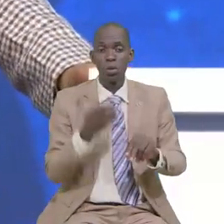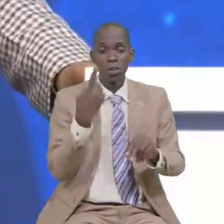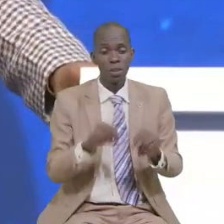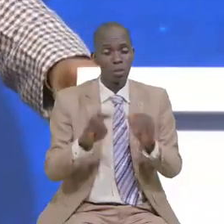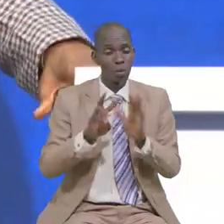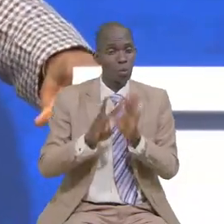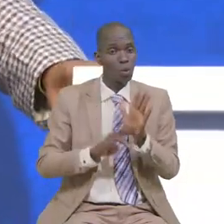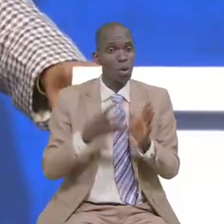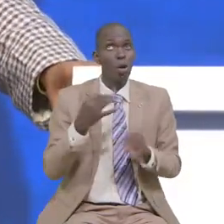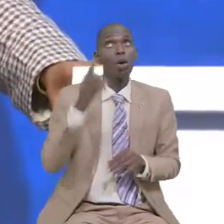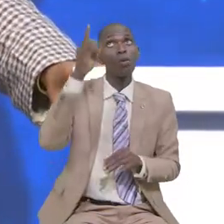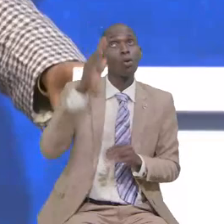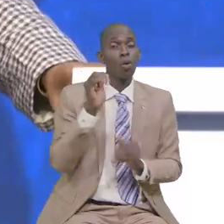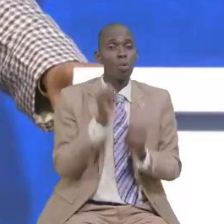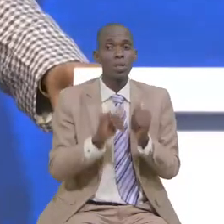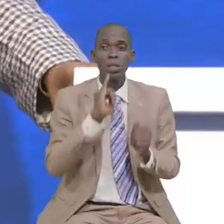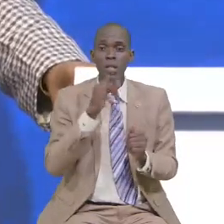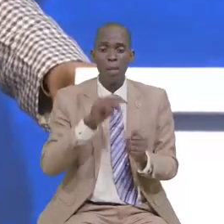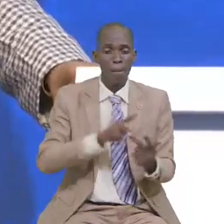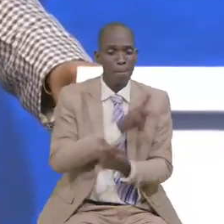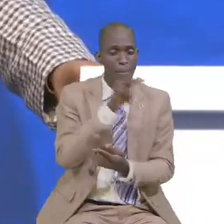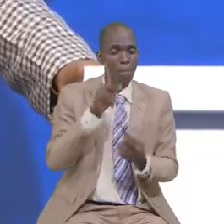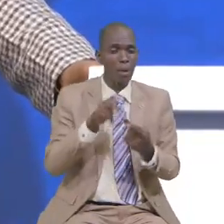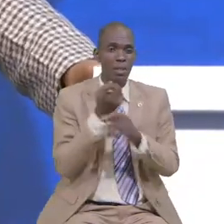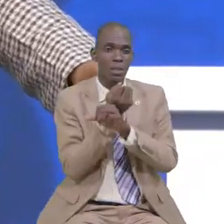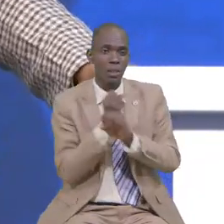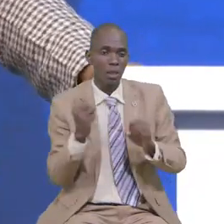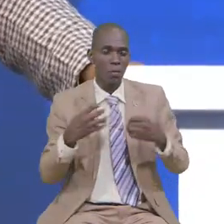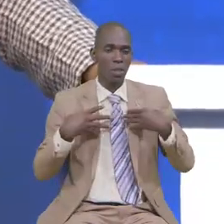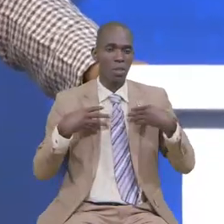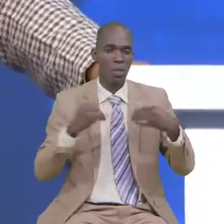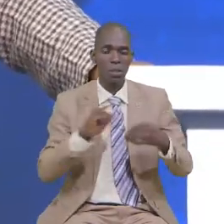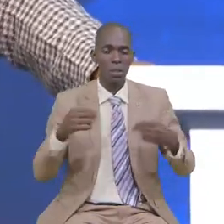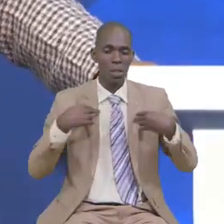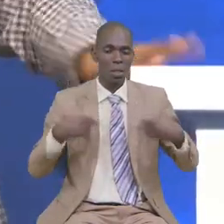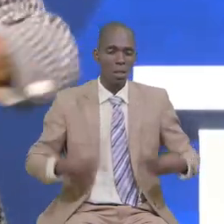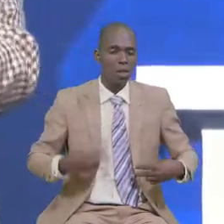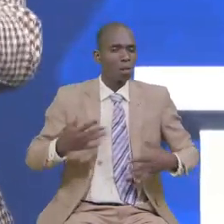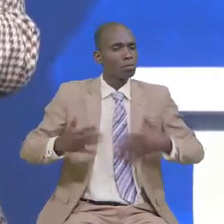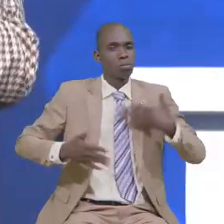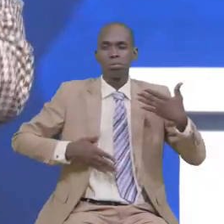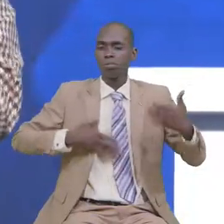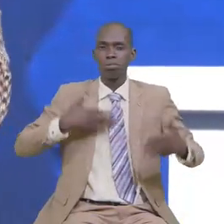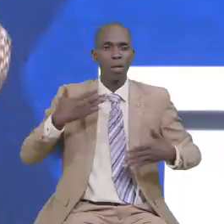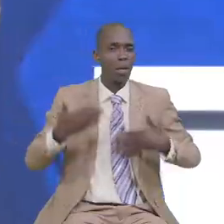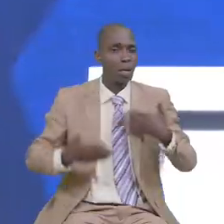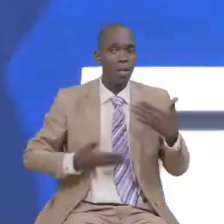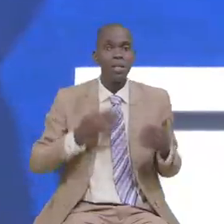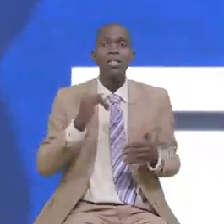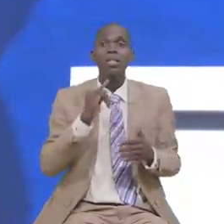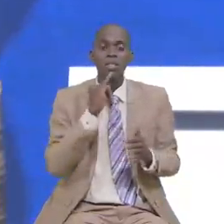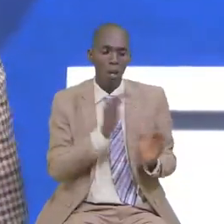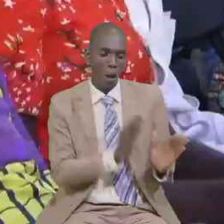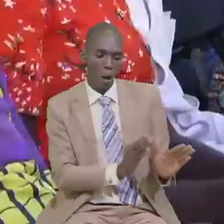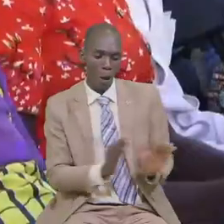the perfect salvation and healing and health and joy and happiness, is about to be